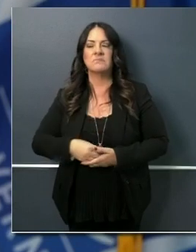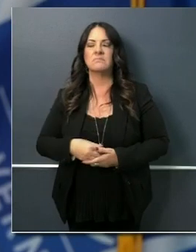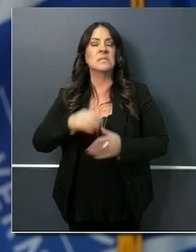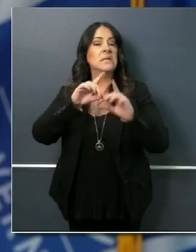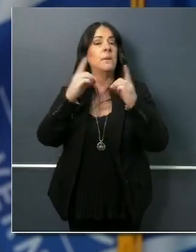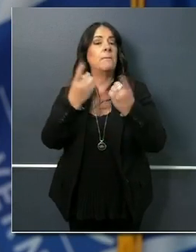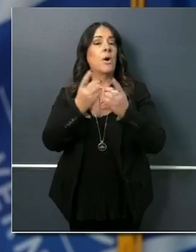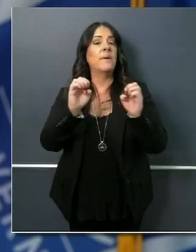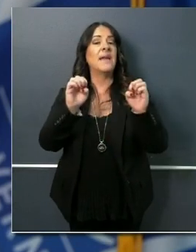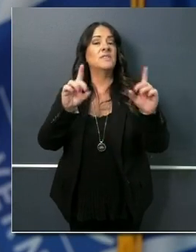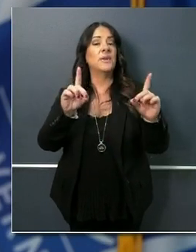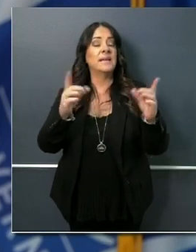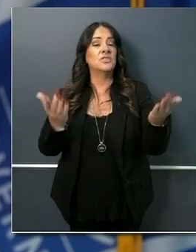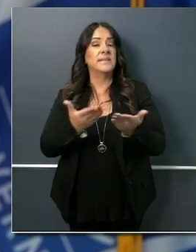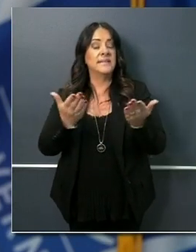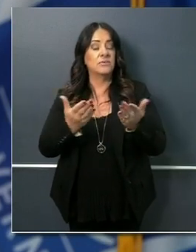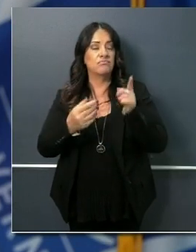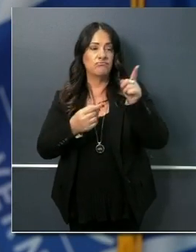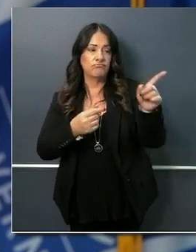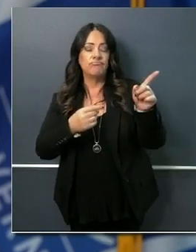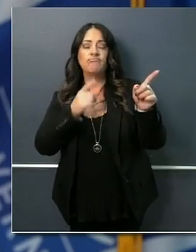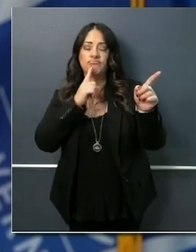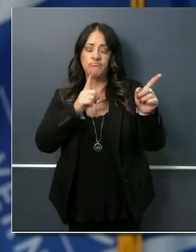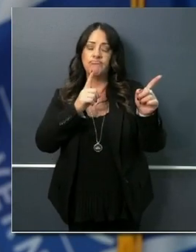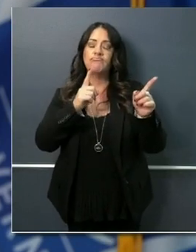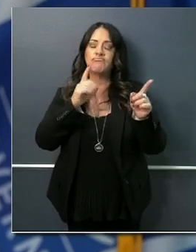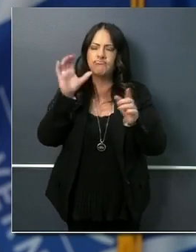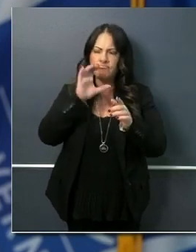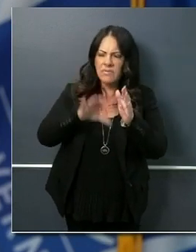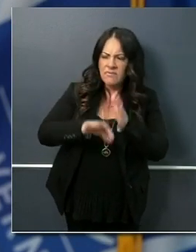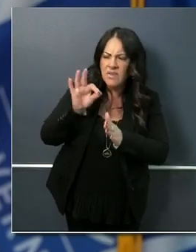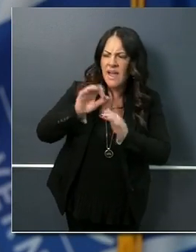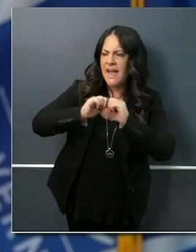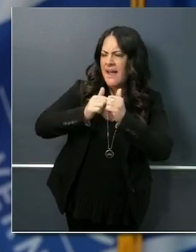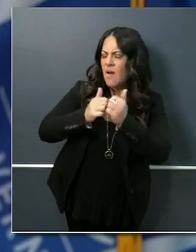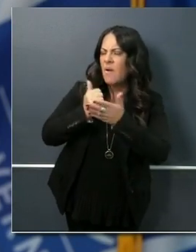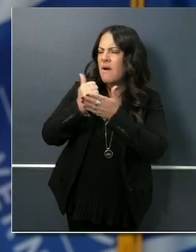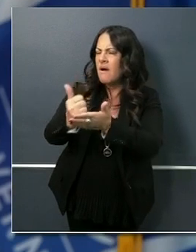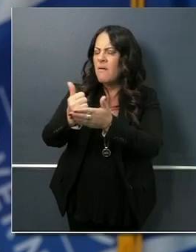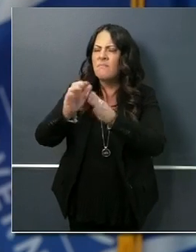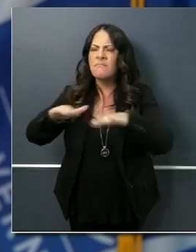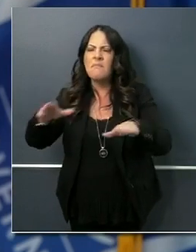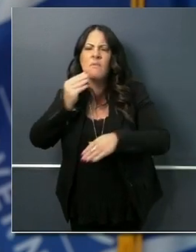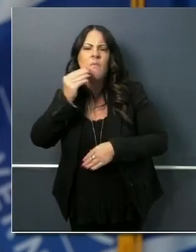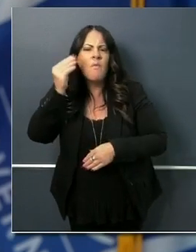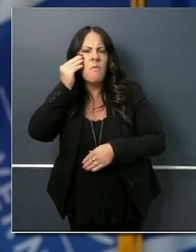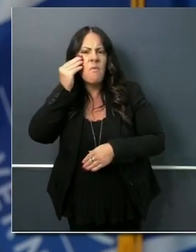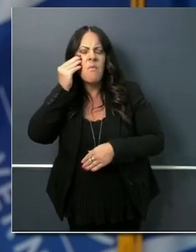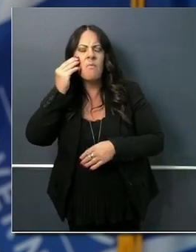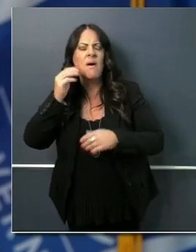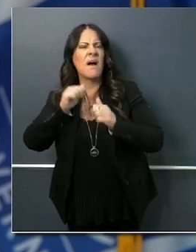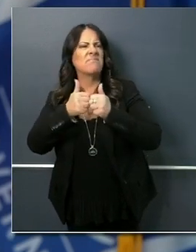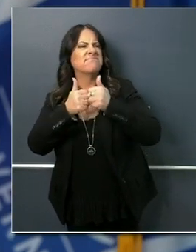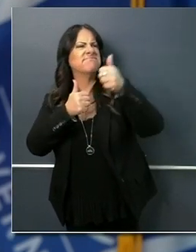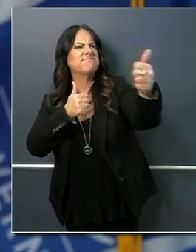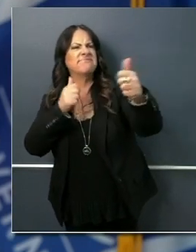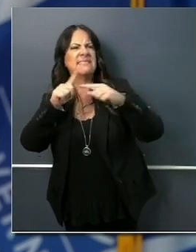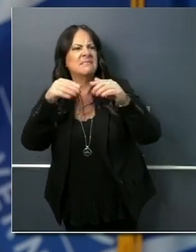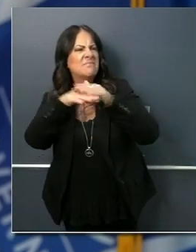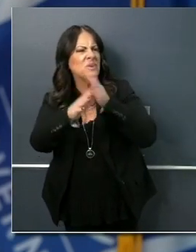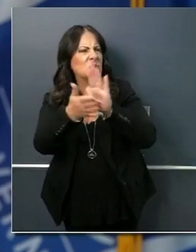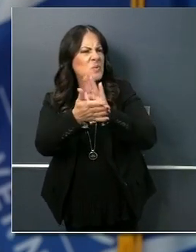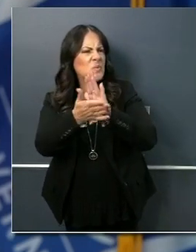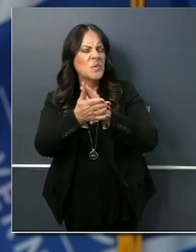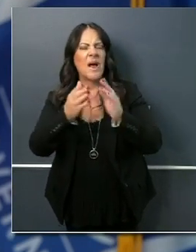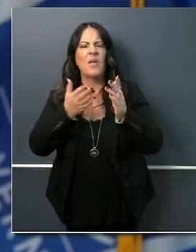and Superintendent have been leading on new ways with distance learning, we want to ensure all of the foster youth across our state have that